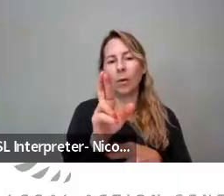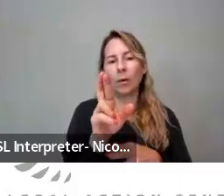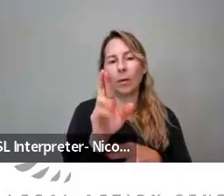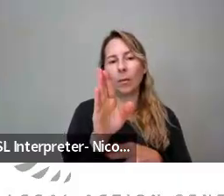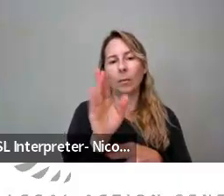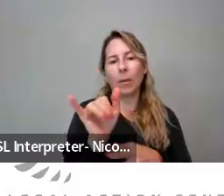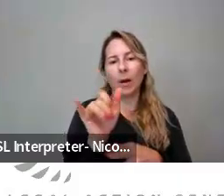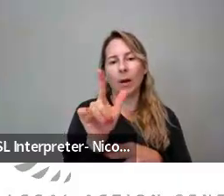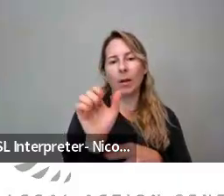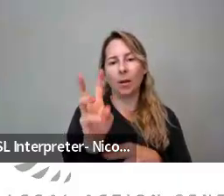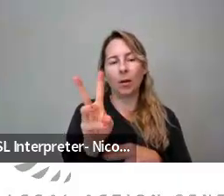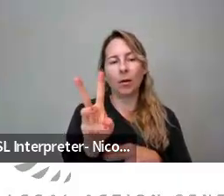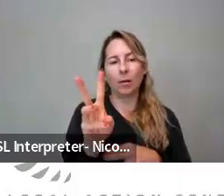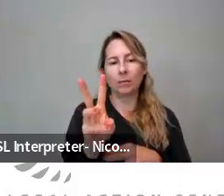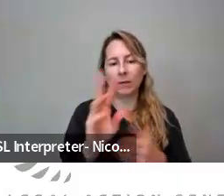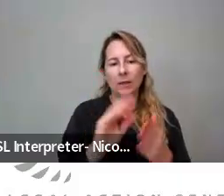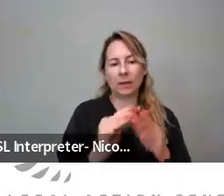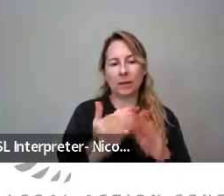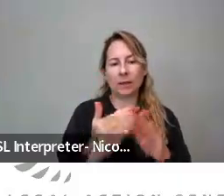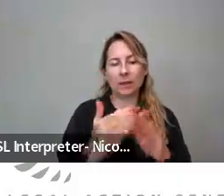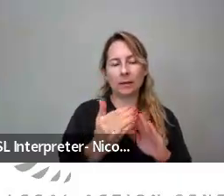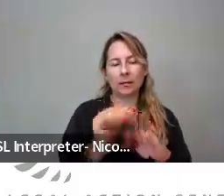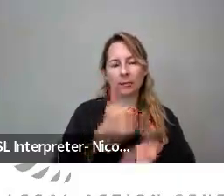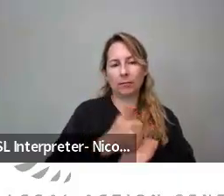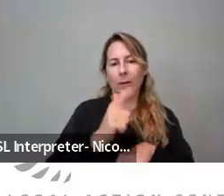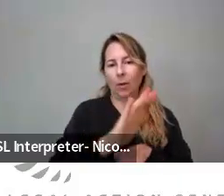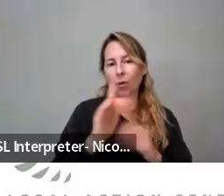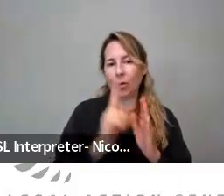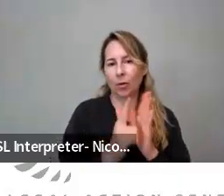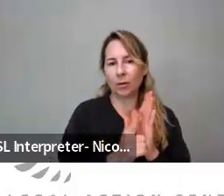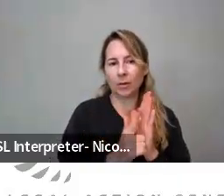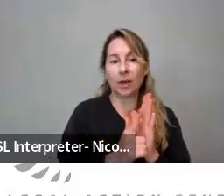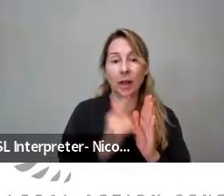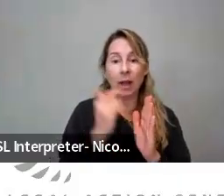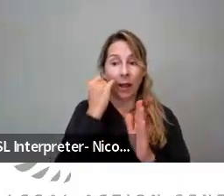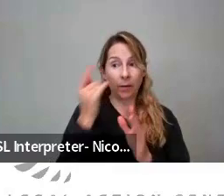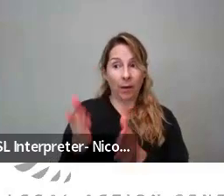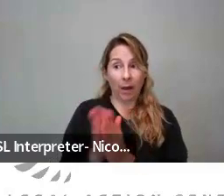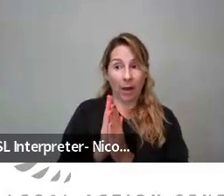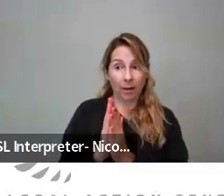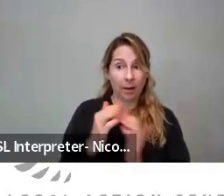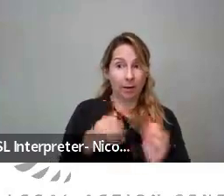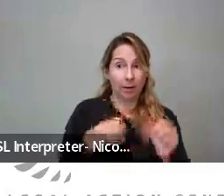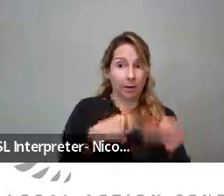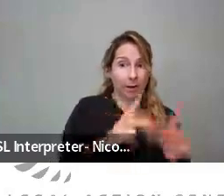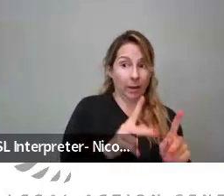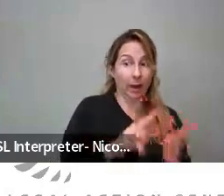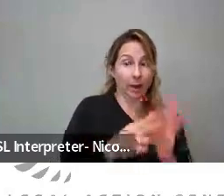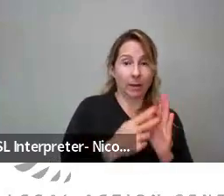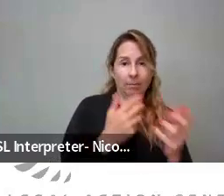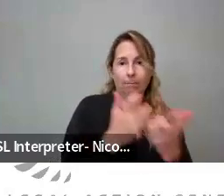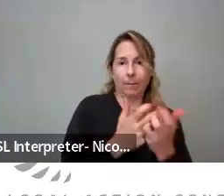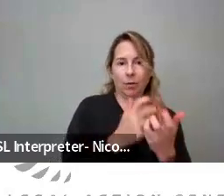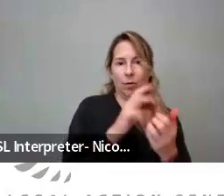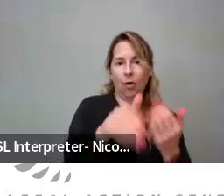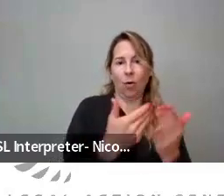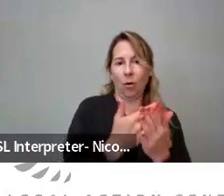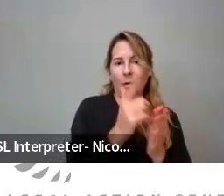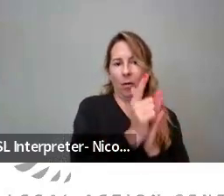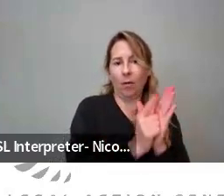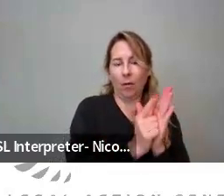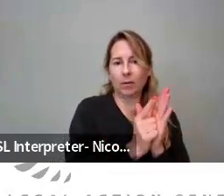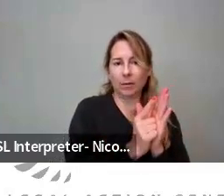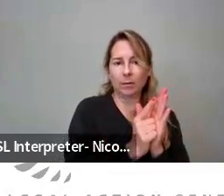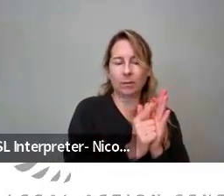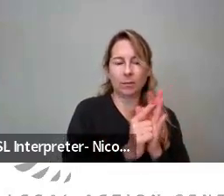that whatever is permitted is something that that you're asking them to do, right? What you're asking is not something